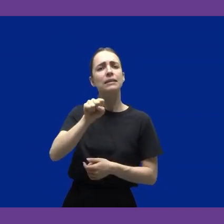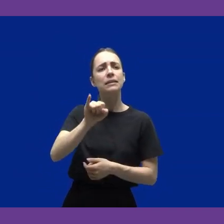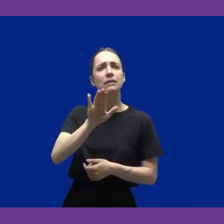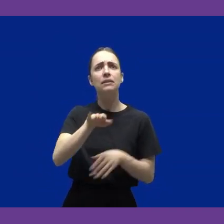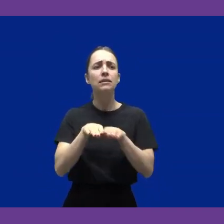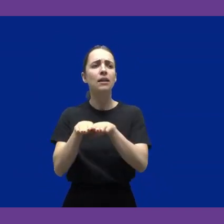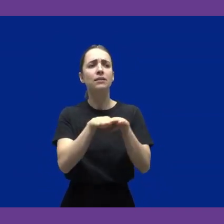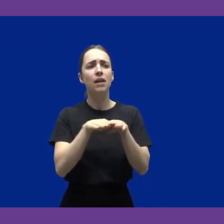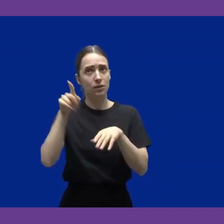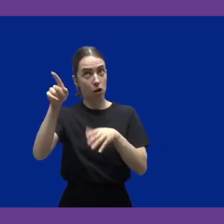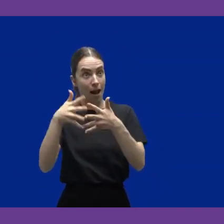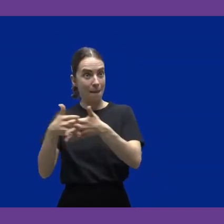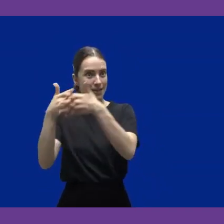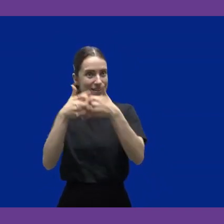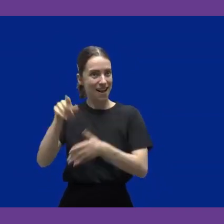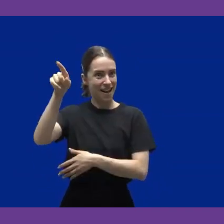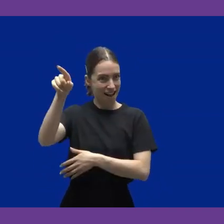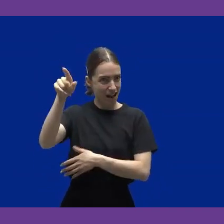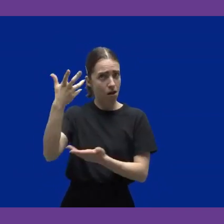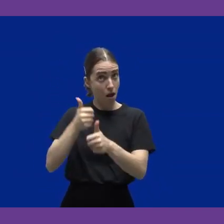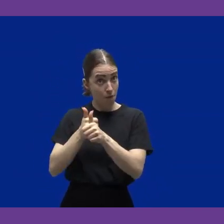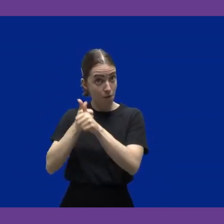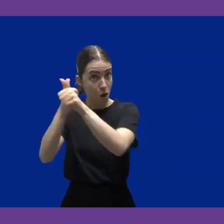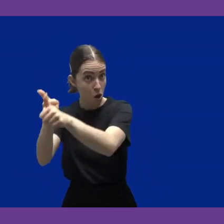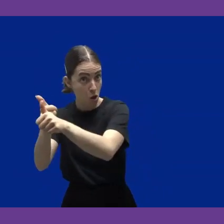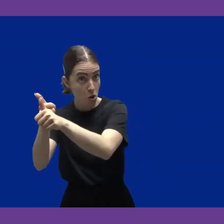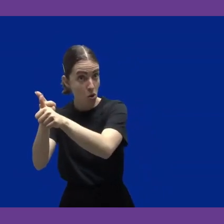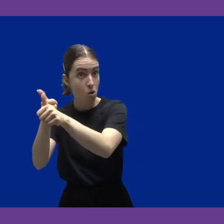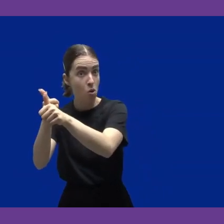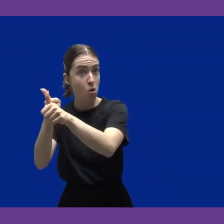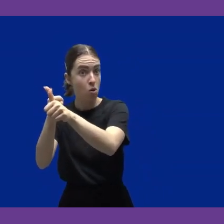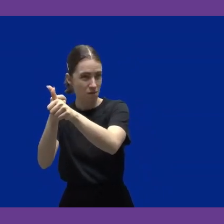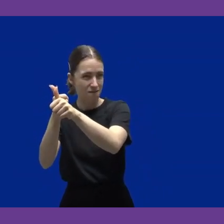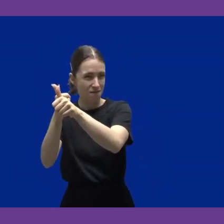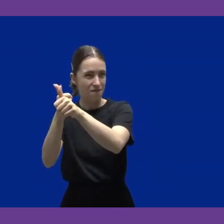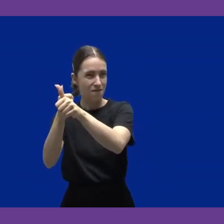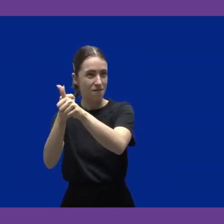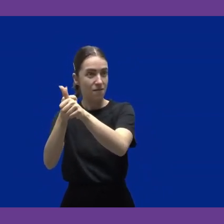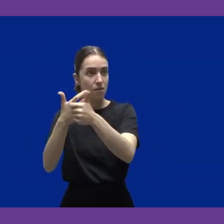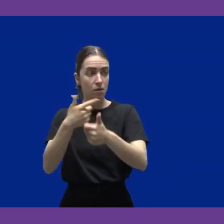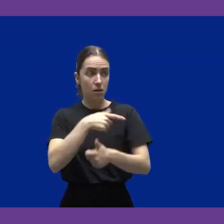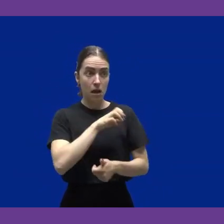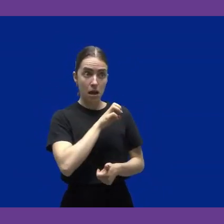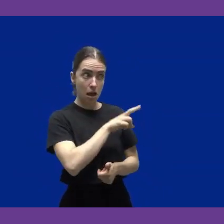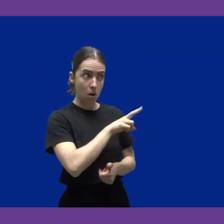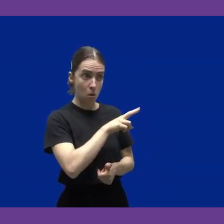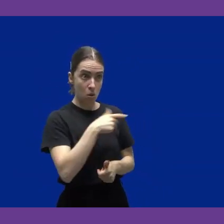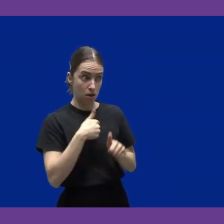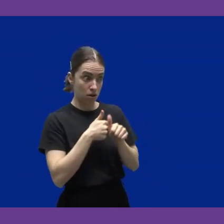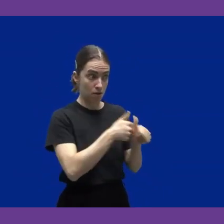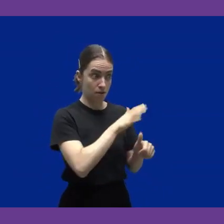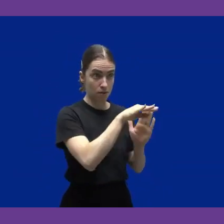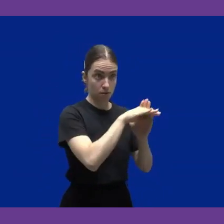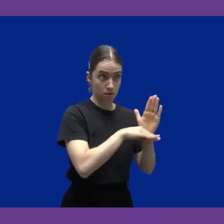you want to put a product on the European market, you need to follow the European rules. And of course, you can show compliance by mentioning